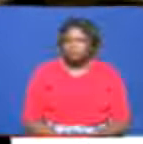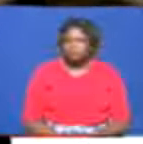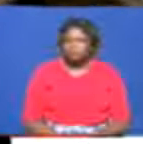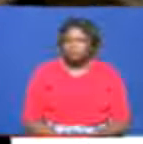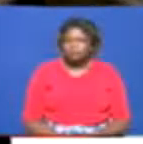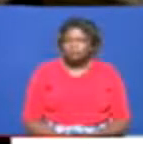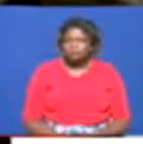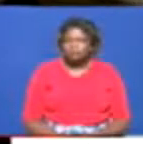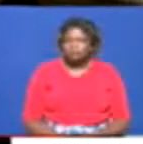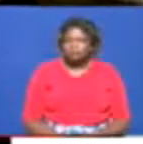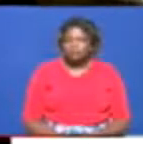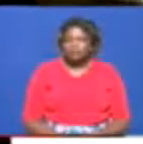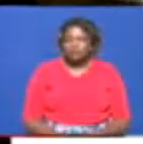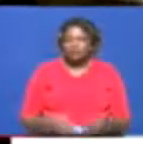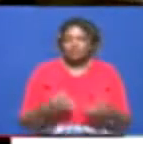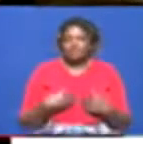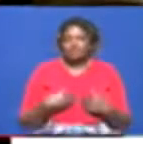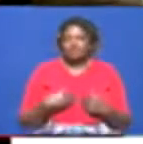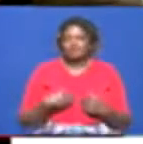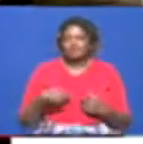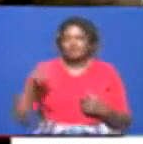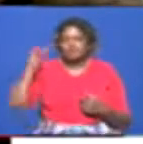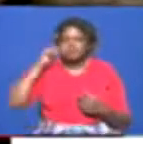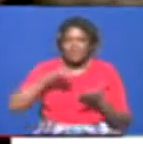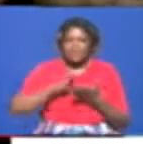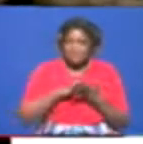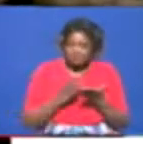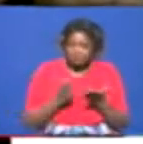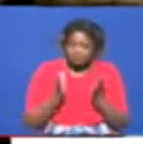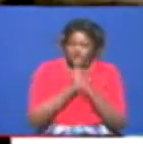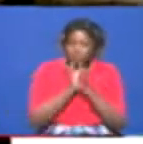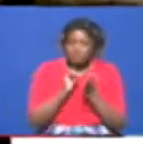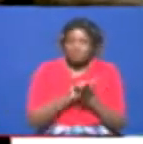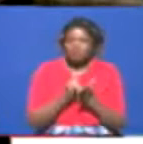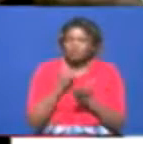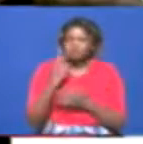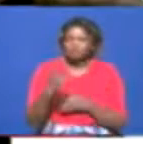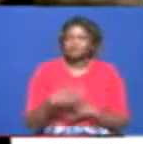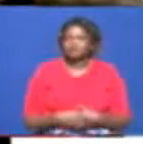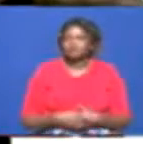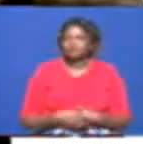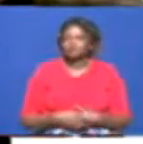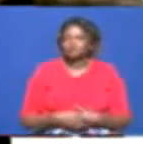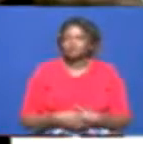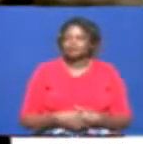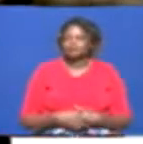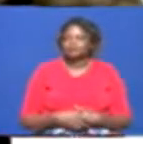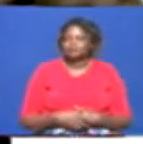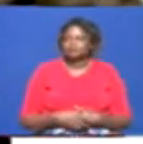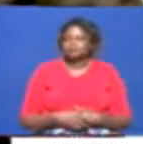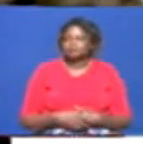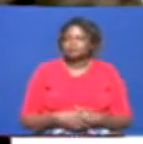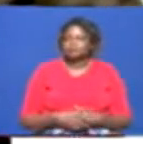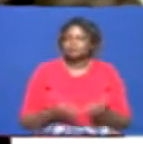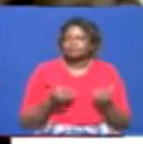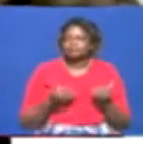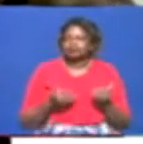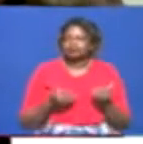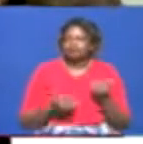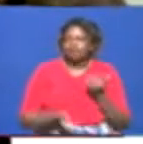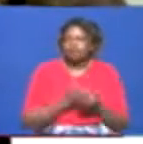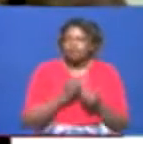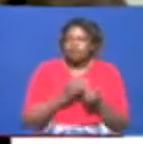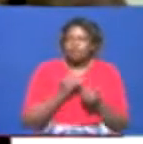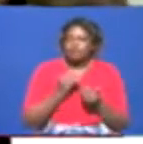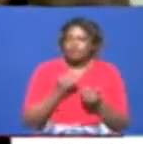Now, there is a gender-based feature here, and I'd like you to picture this. A child is raised by a single mother